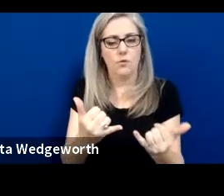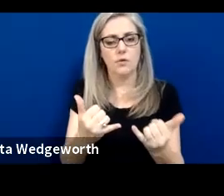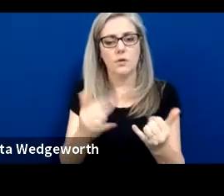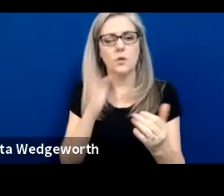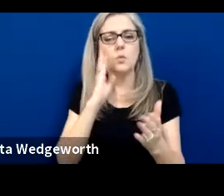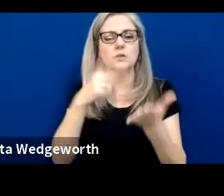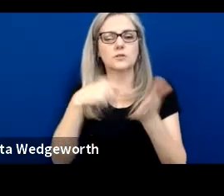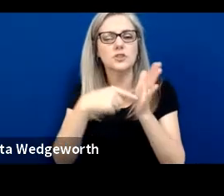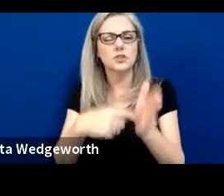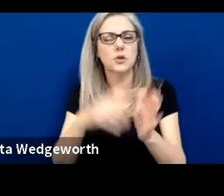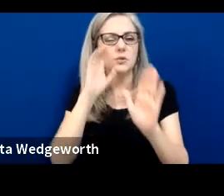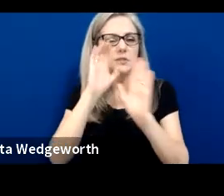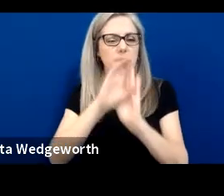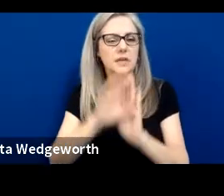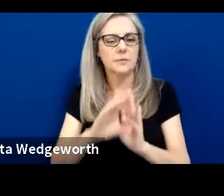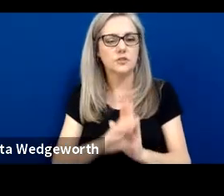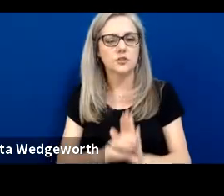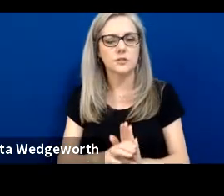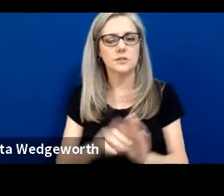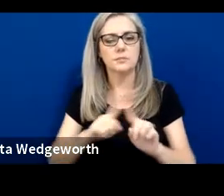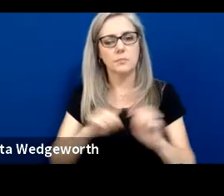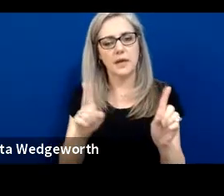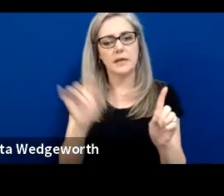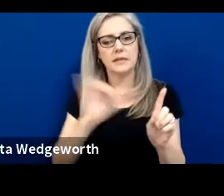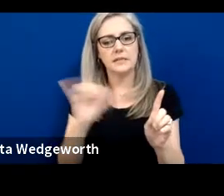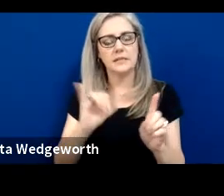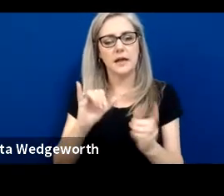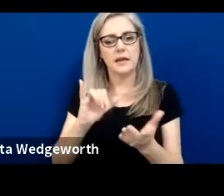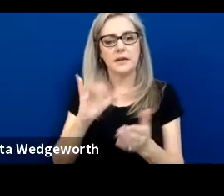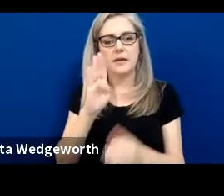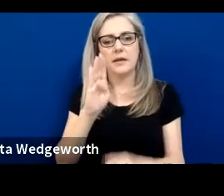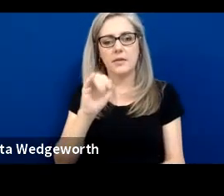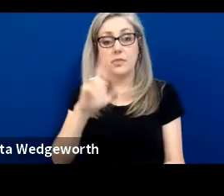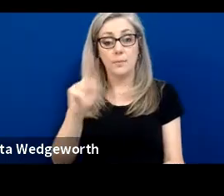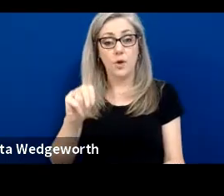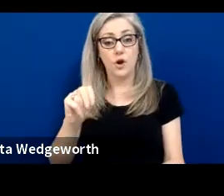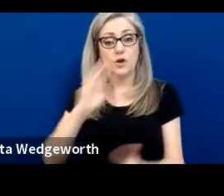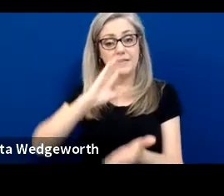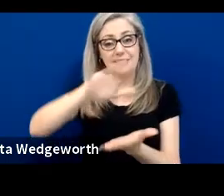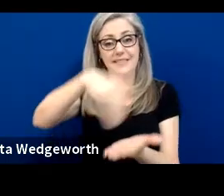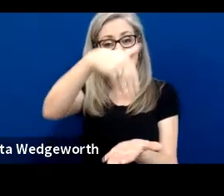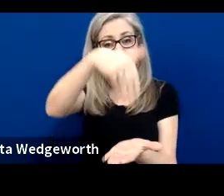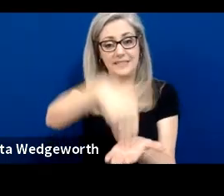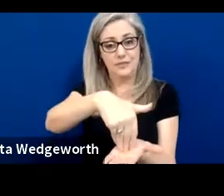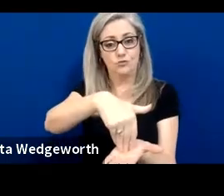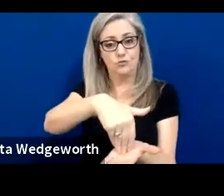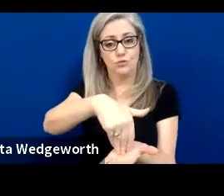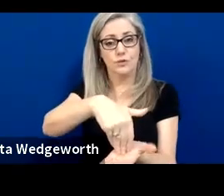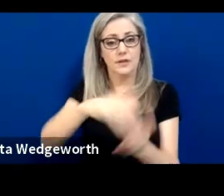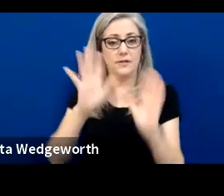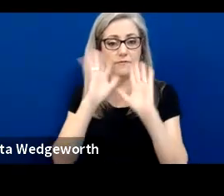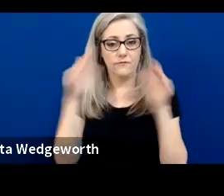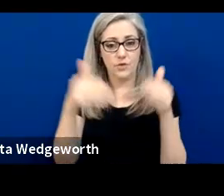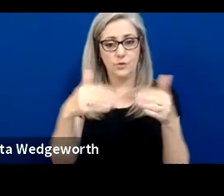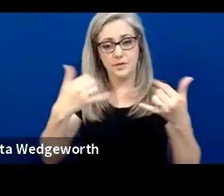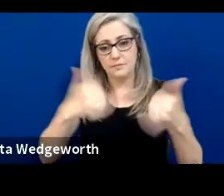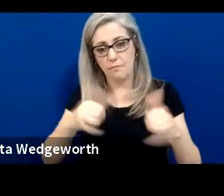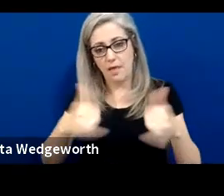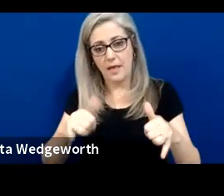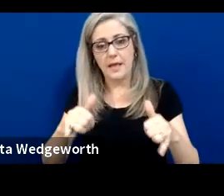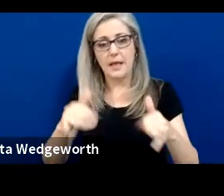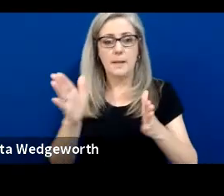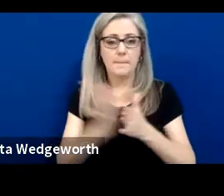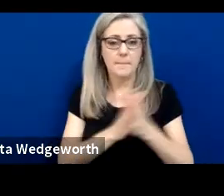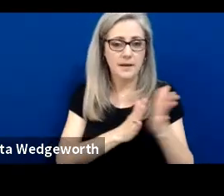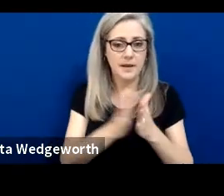then it just kind of creates this centrally focused play and picnic and